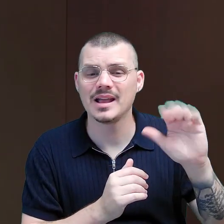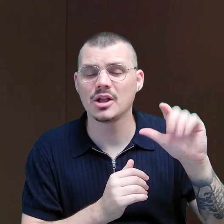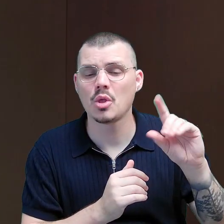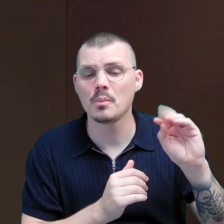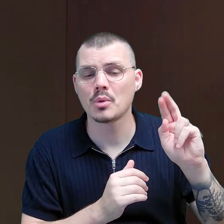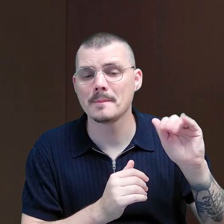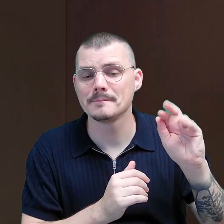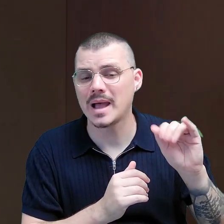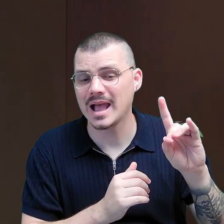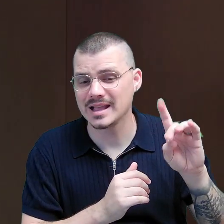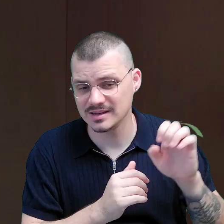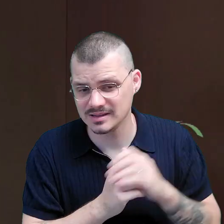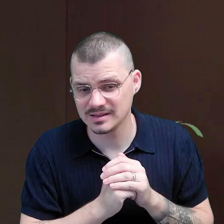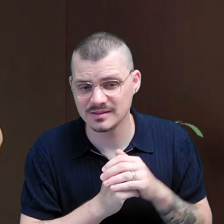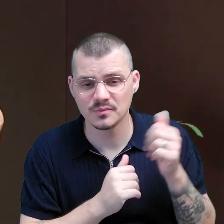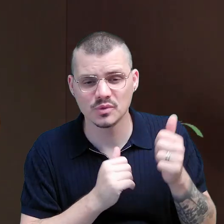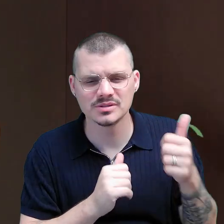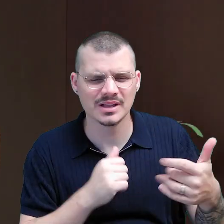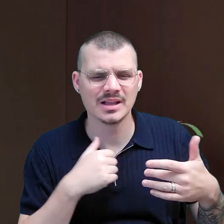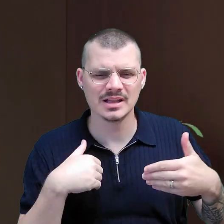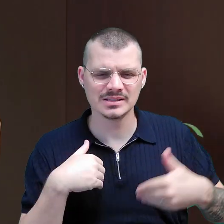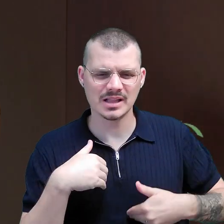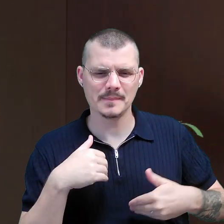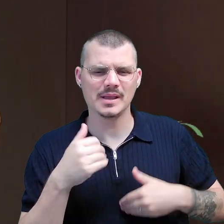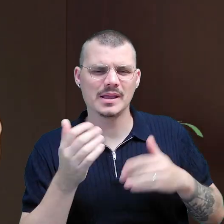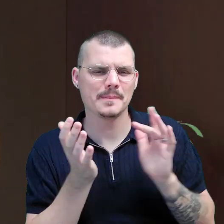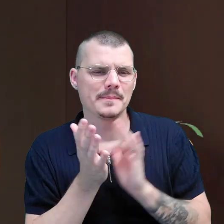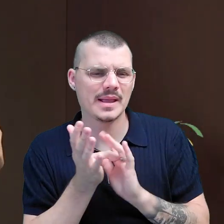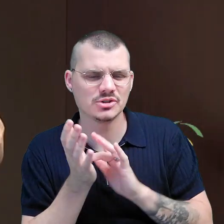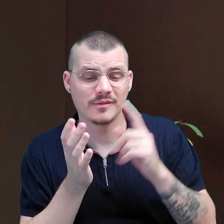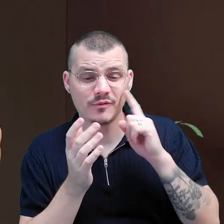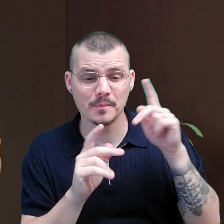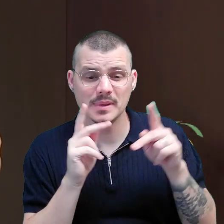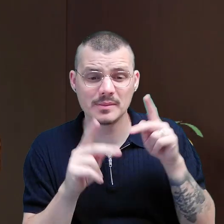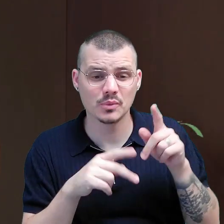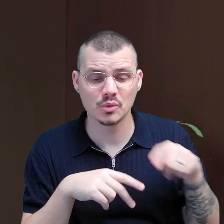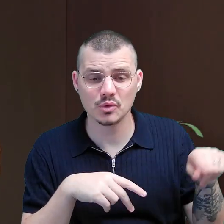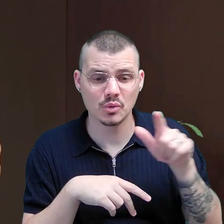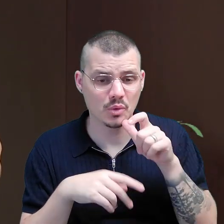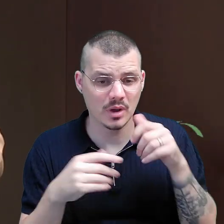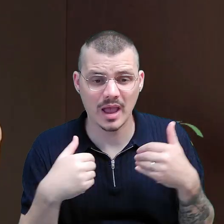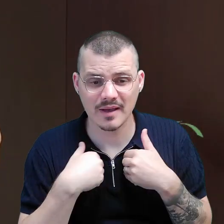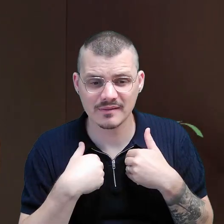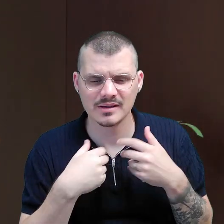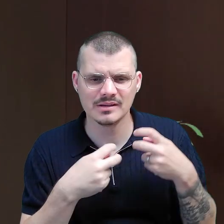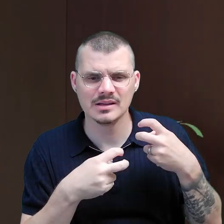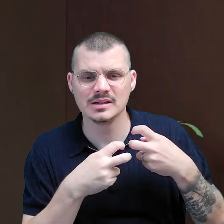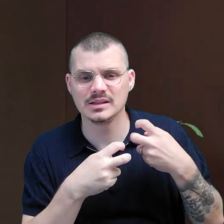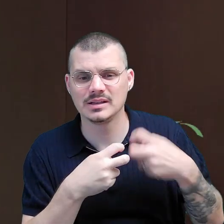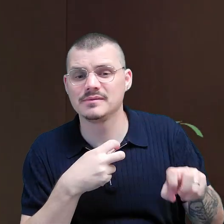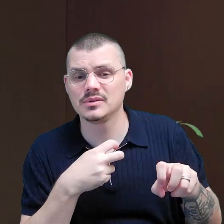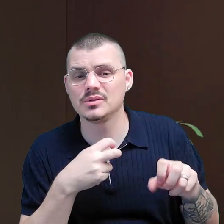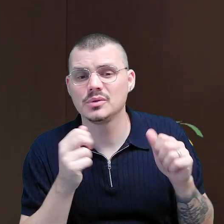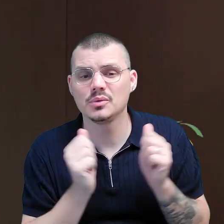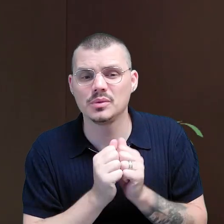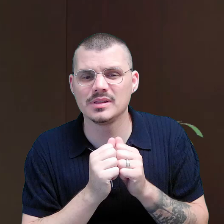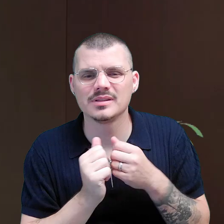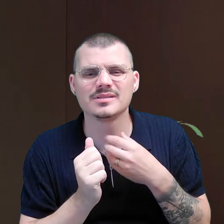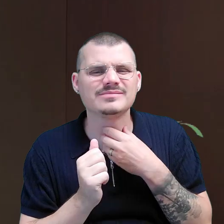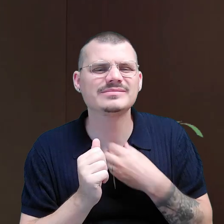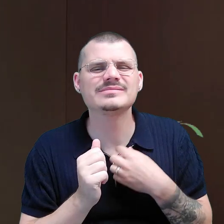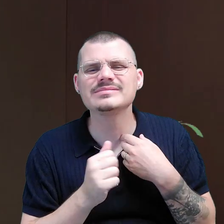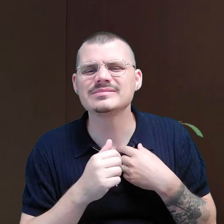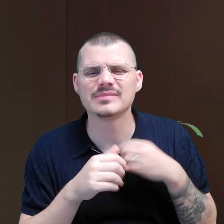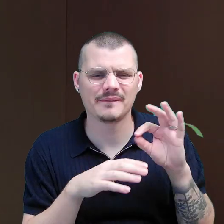Metoclopramide, which is a stomach medicine for people that have difficulty with